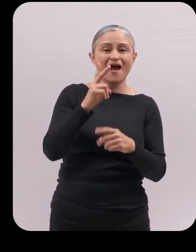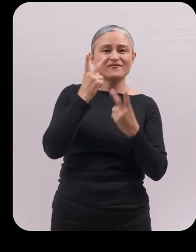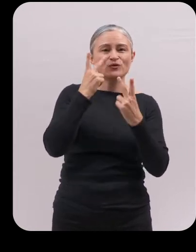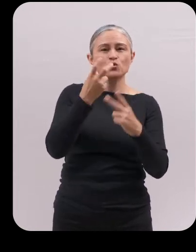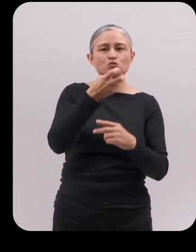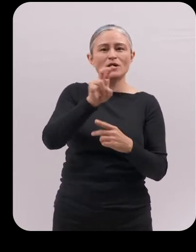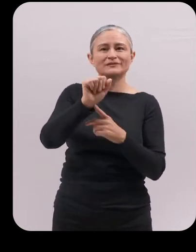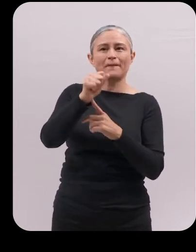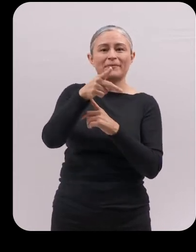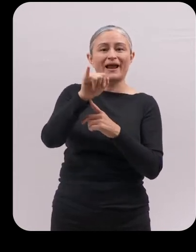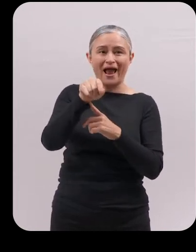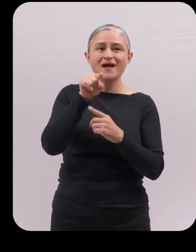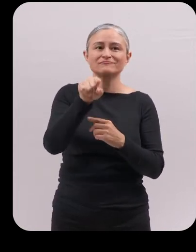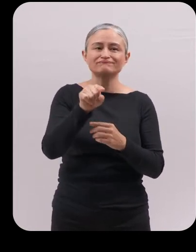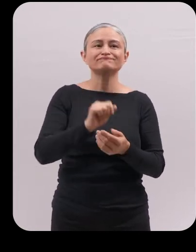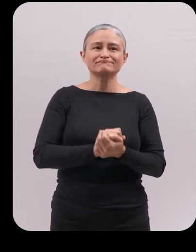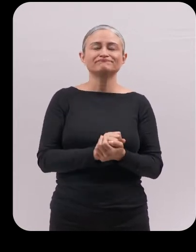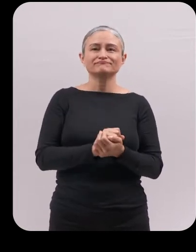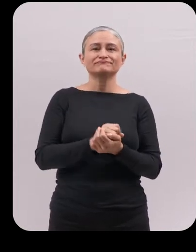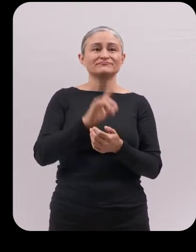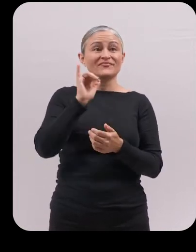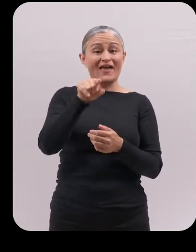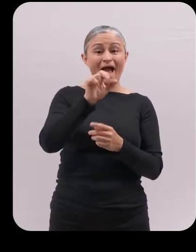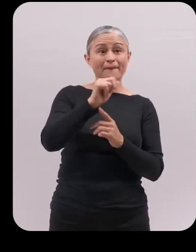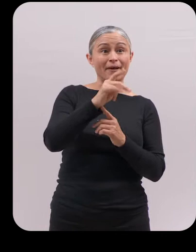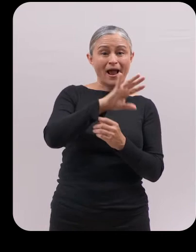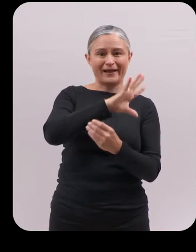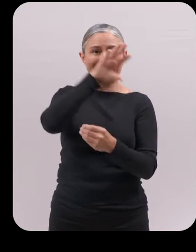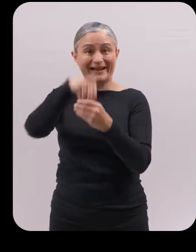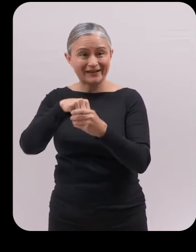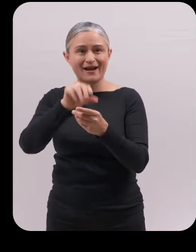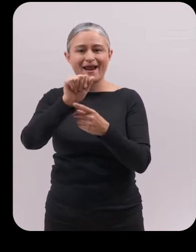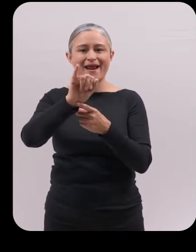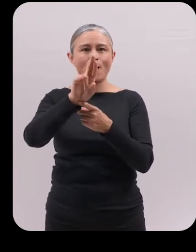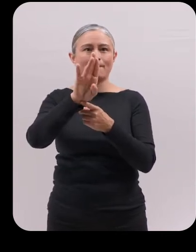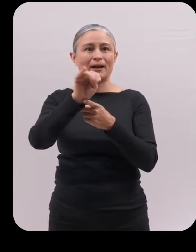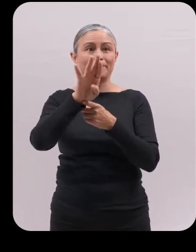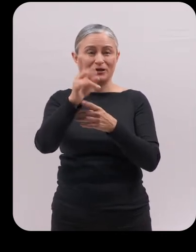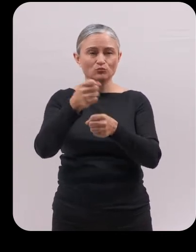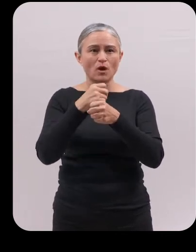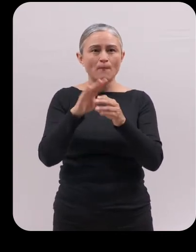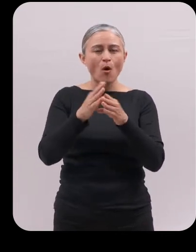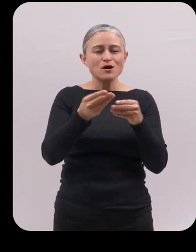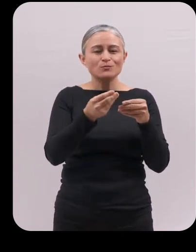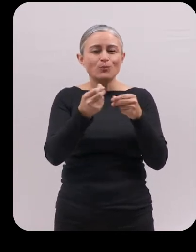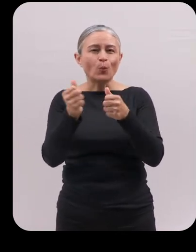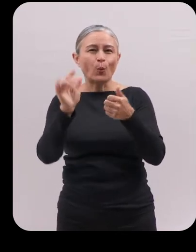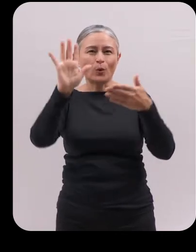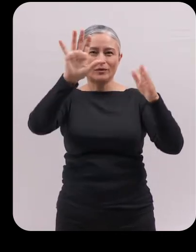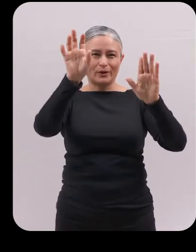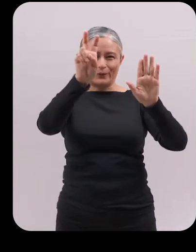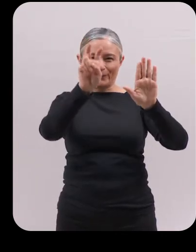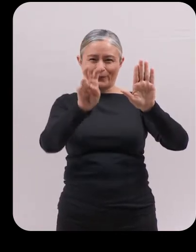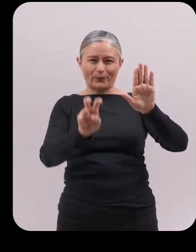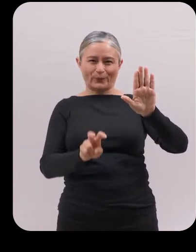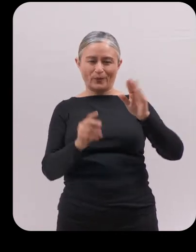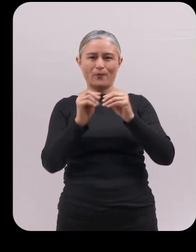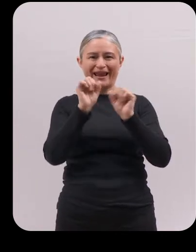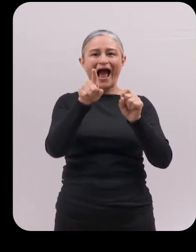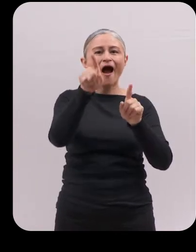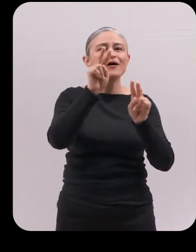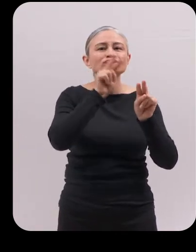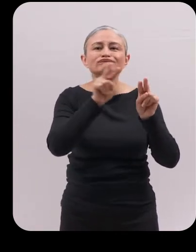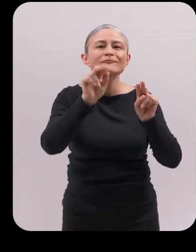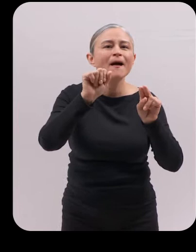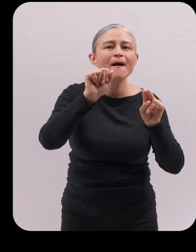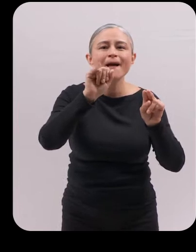experiences. Using this API, Airbnb has created smooth and seamless navigations from the listing editor sidebar